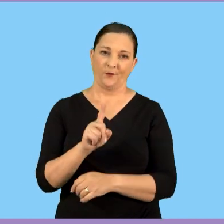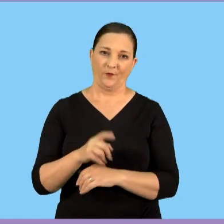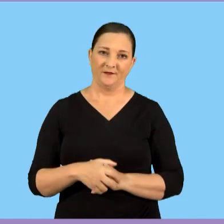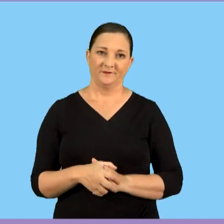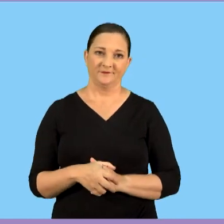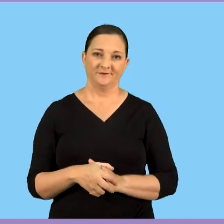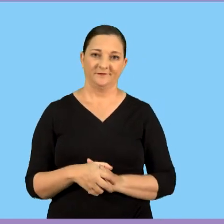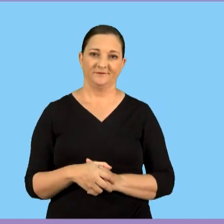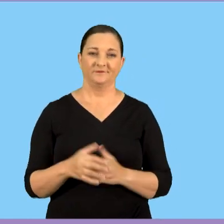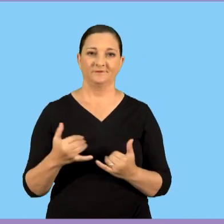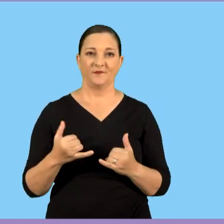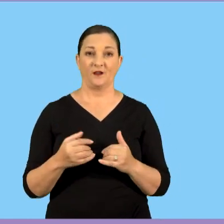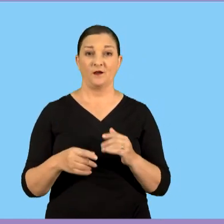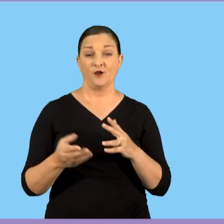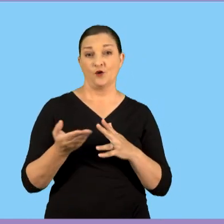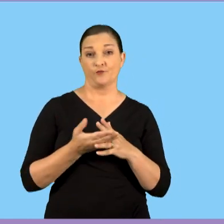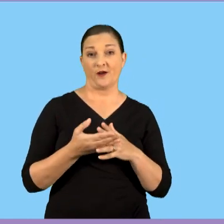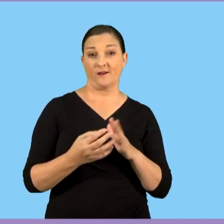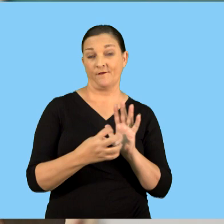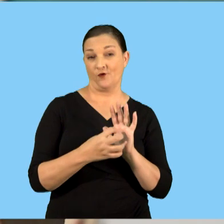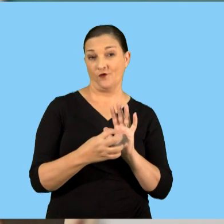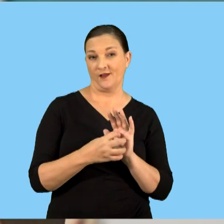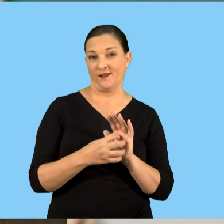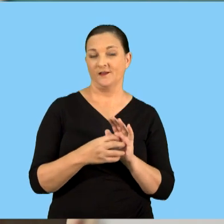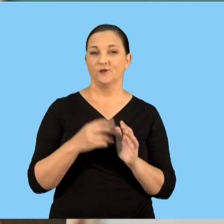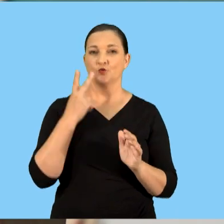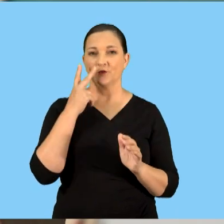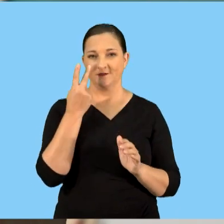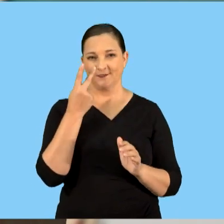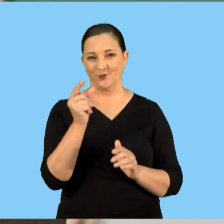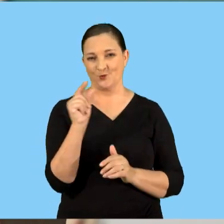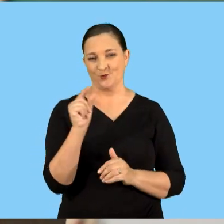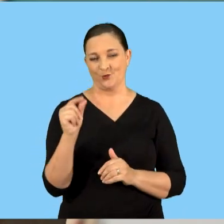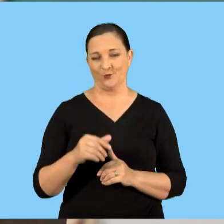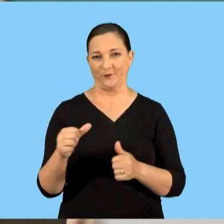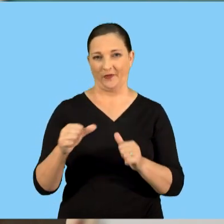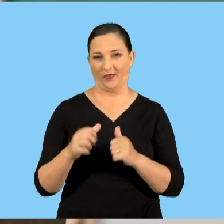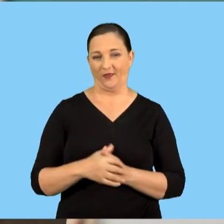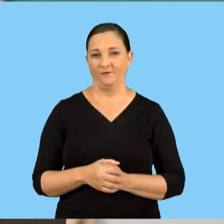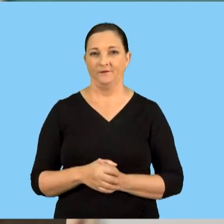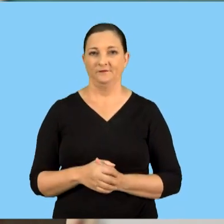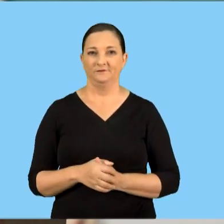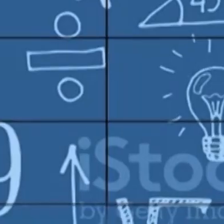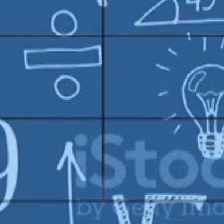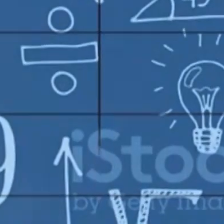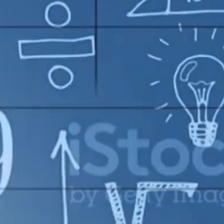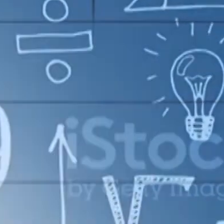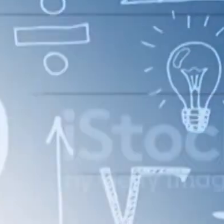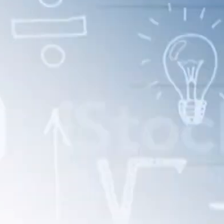1 as our final answer. Let's quickly go to an ad break, and then we'll see you just now.